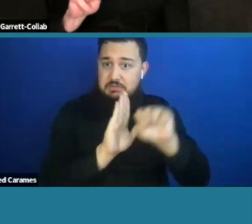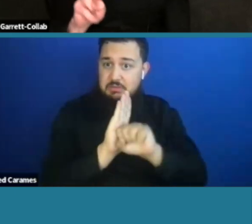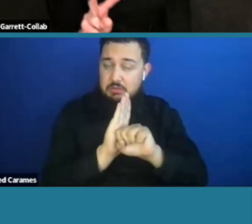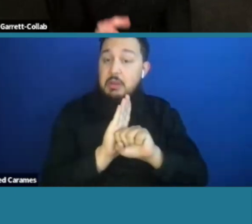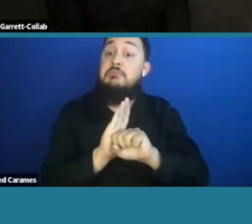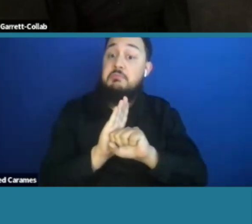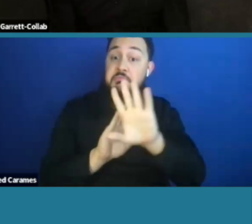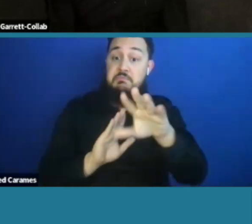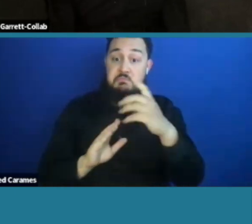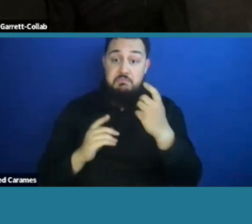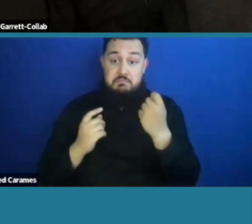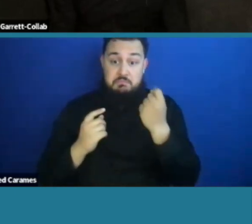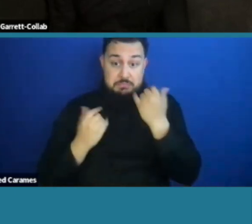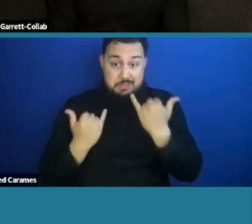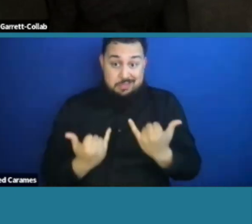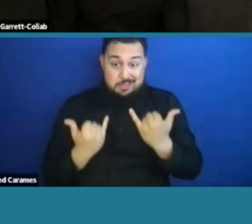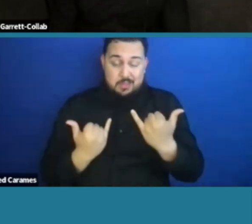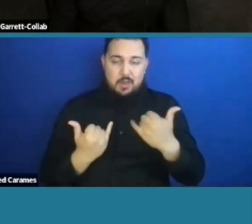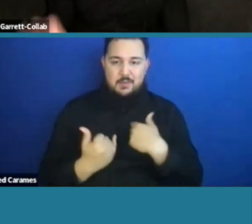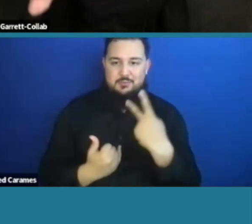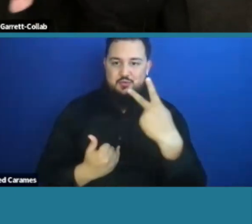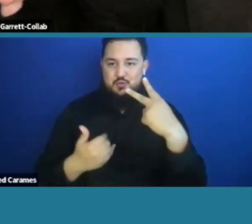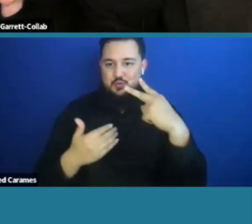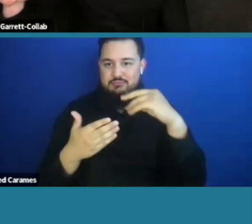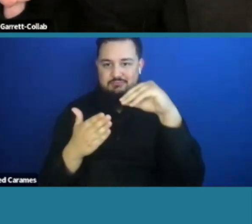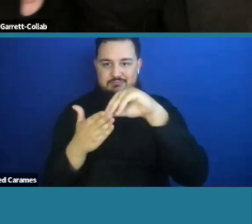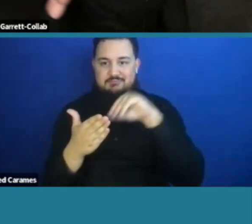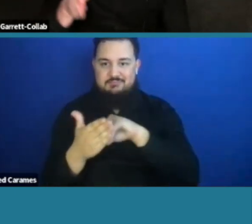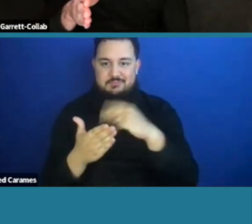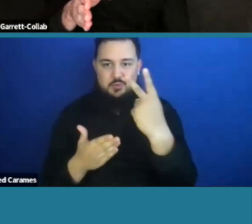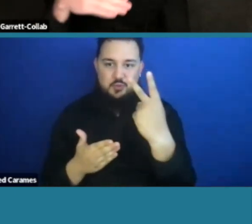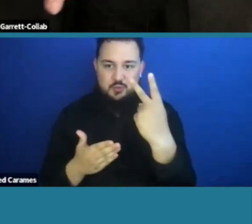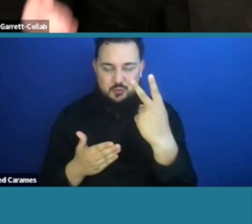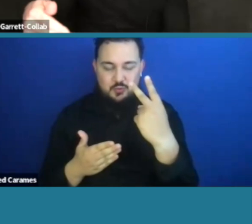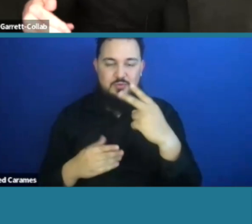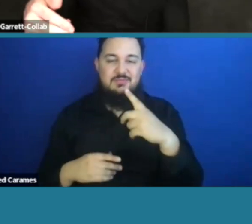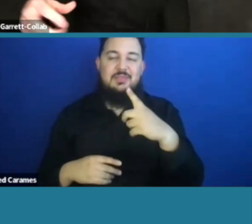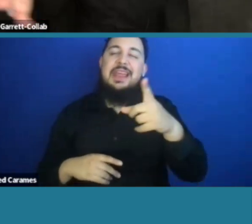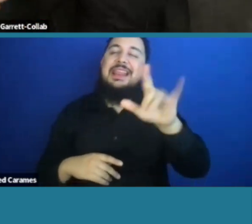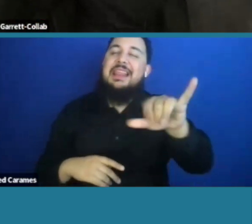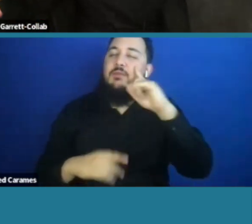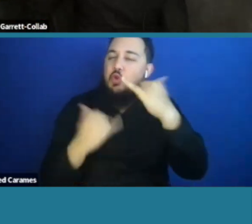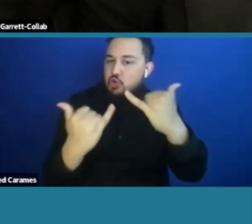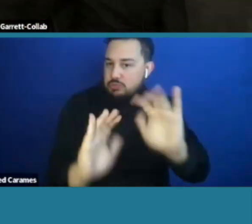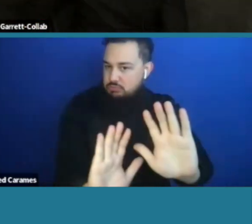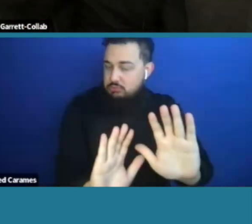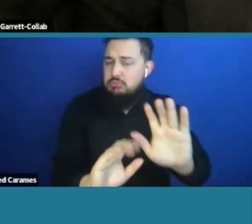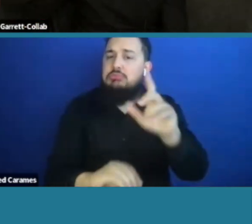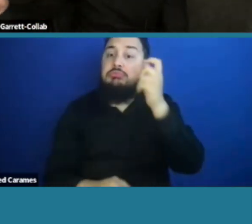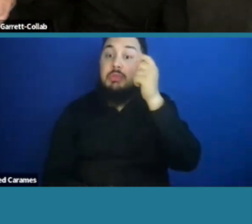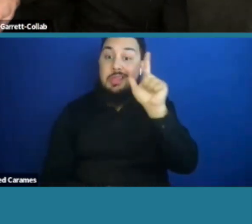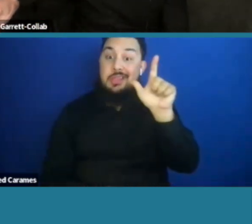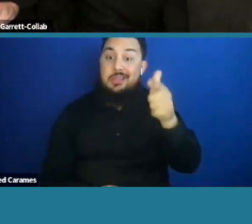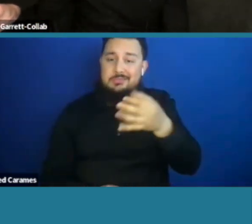2 folks listed, DASL consultants, just on the current thing. What we're going to do is by the end of this, we're going to add in a few